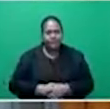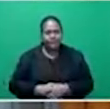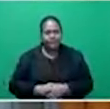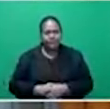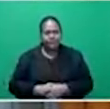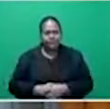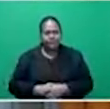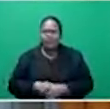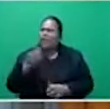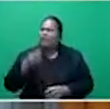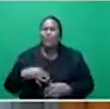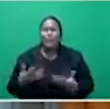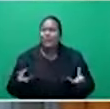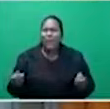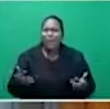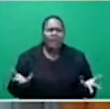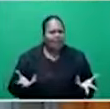Don't give money well.